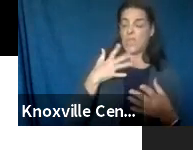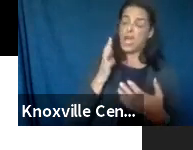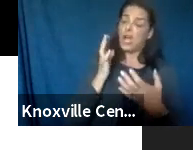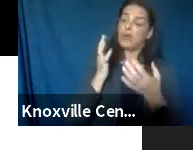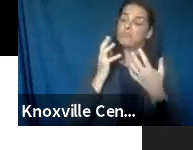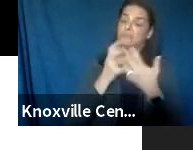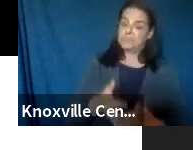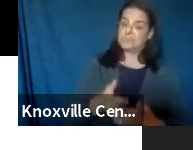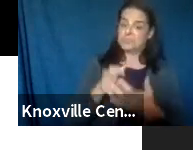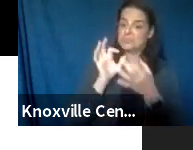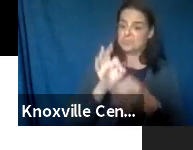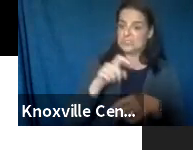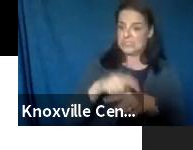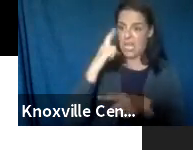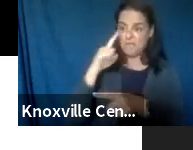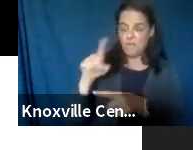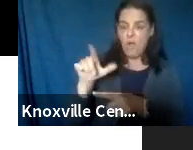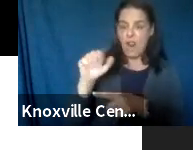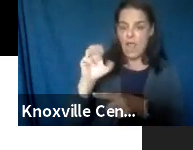this is Memorial Day.